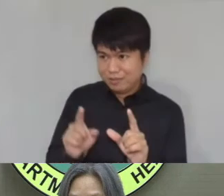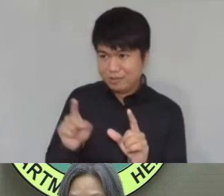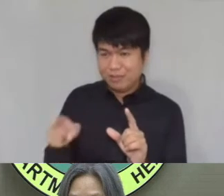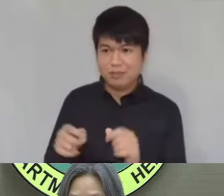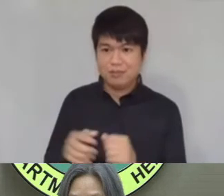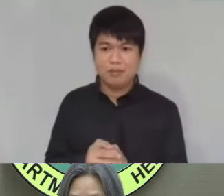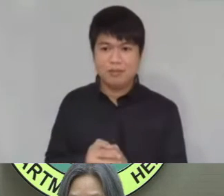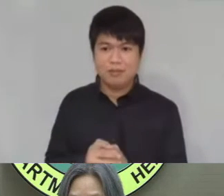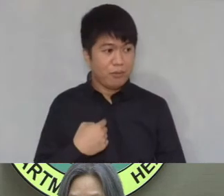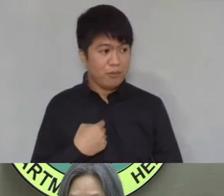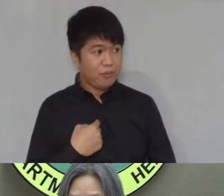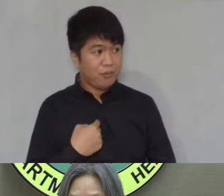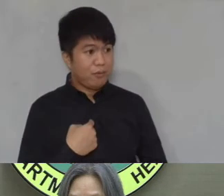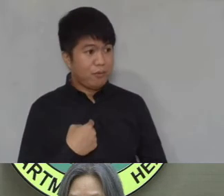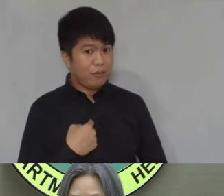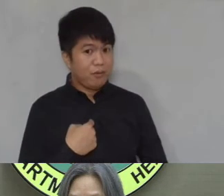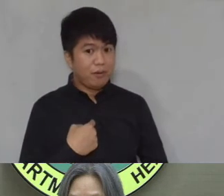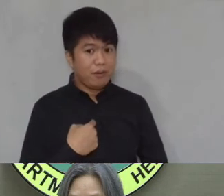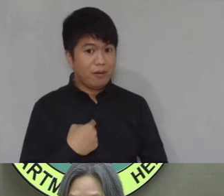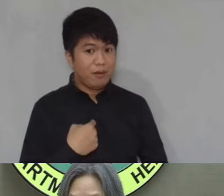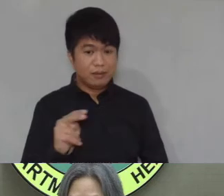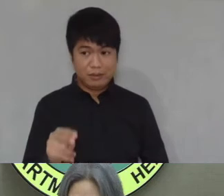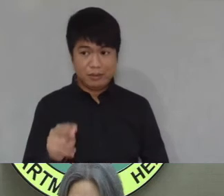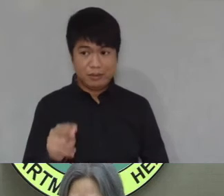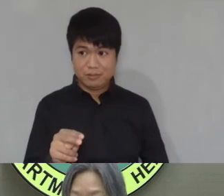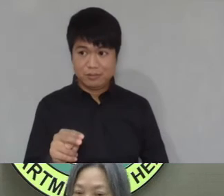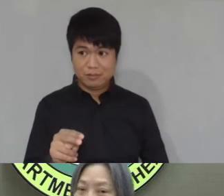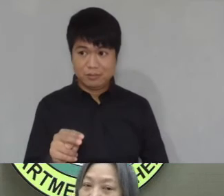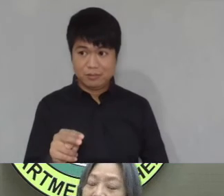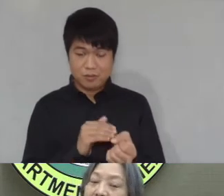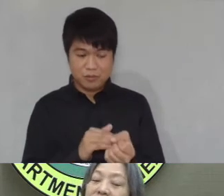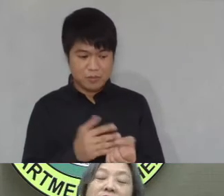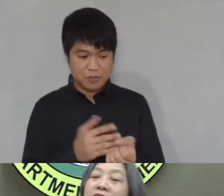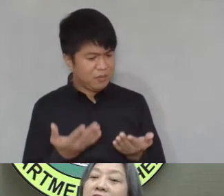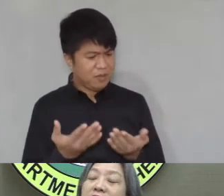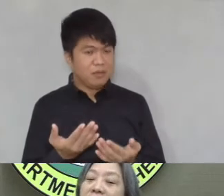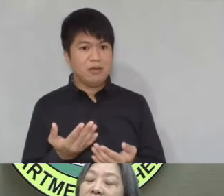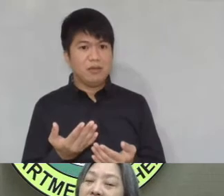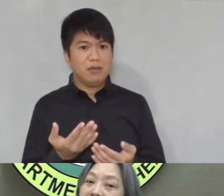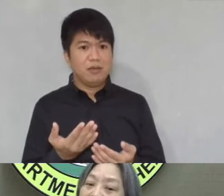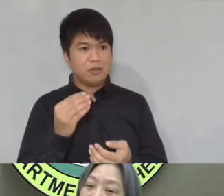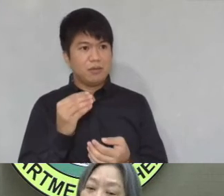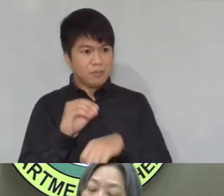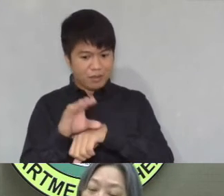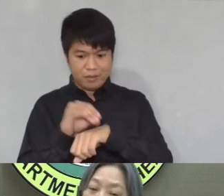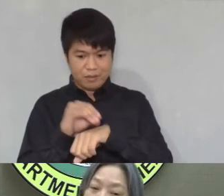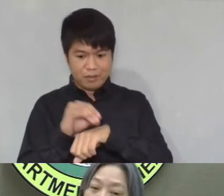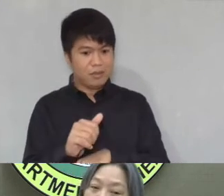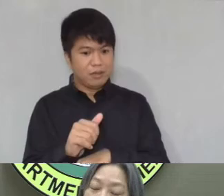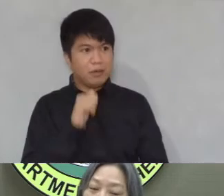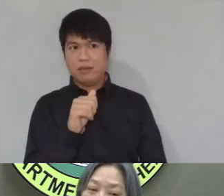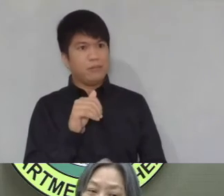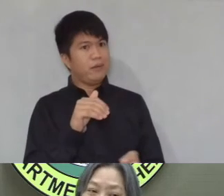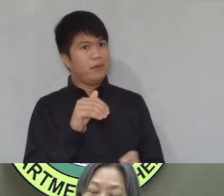credentialing. I think for the doctors, we need credentialing, especially kasi baka mamaya ay nagbibigay ng advice,